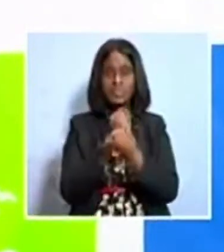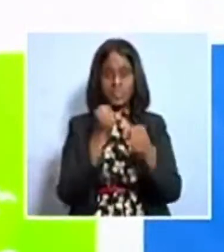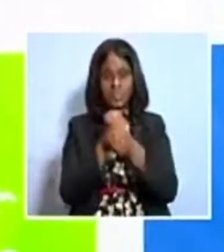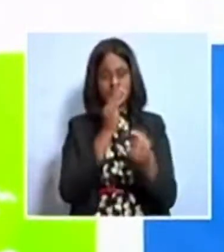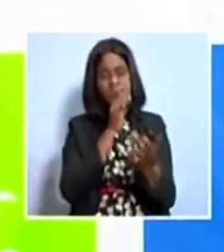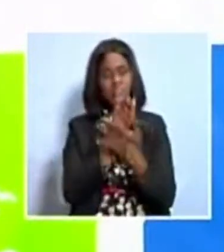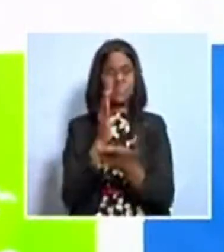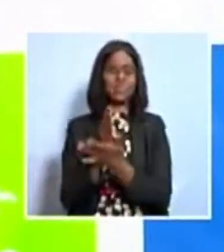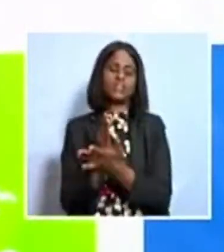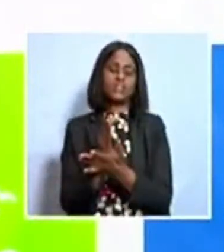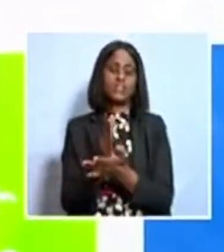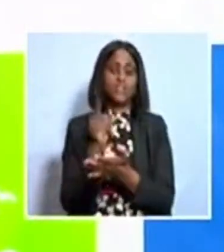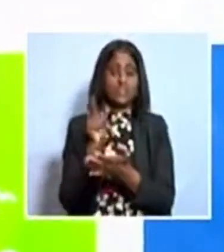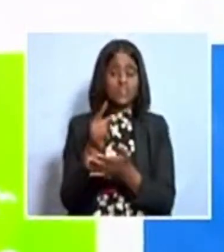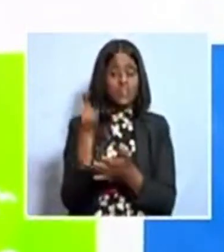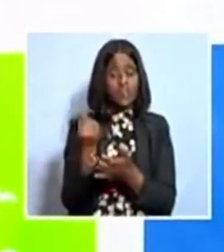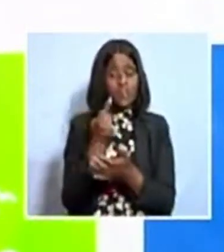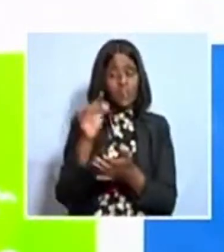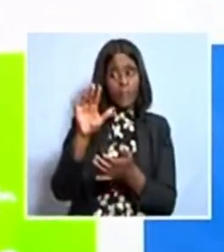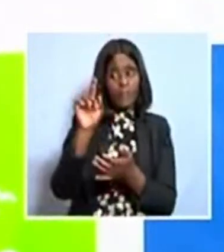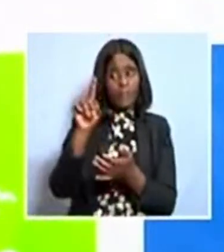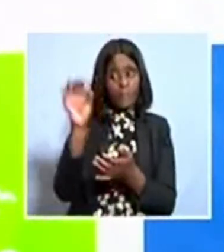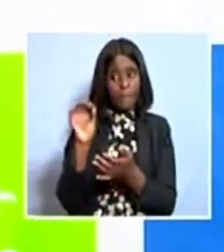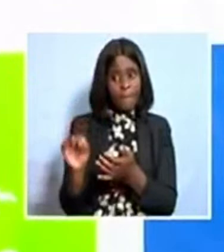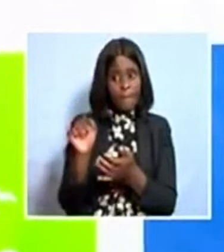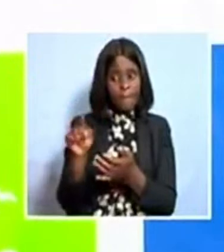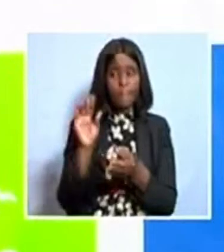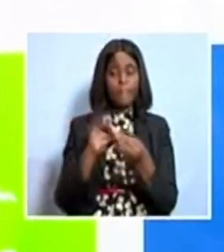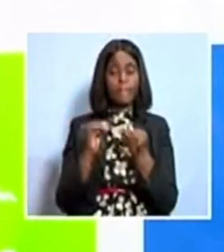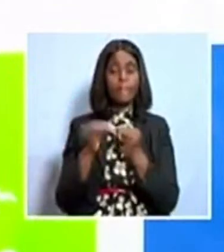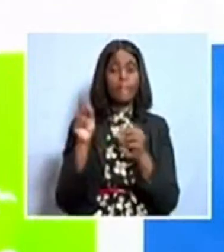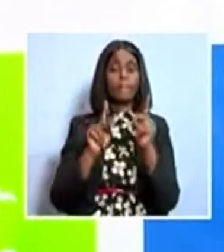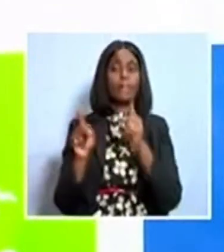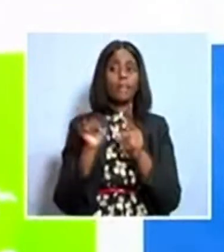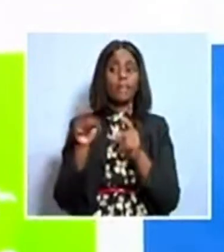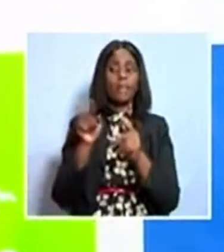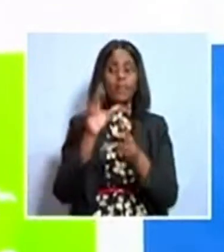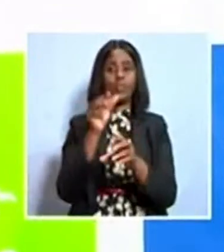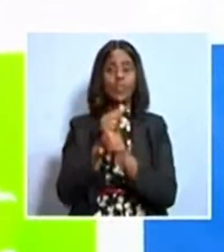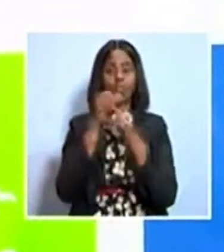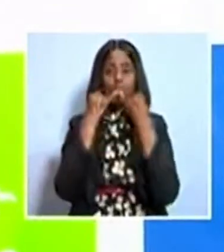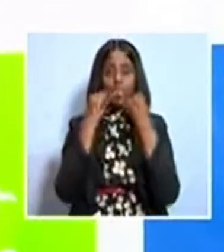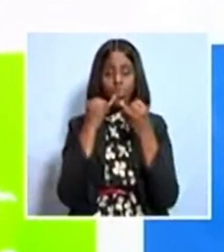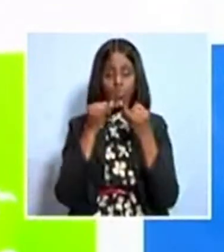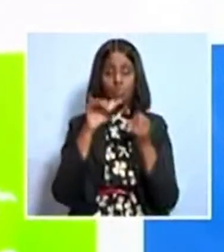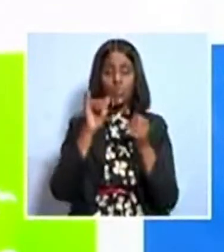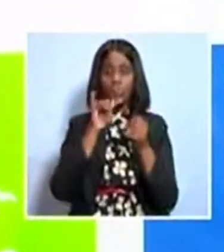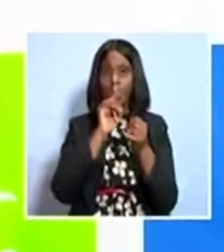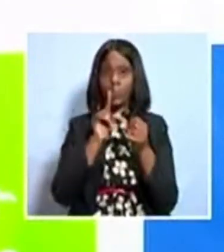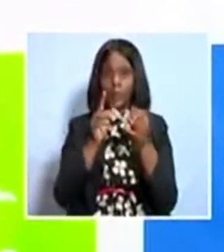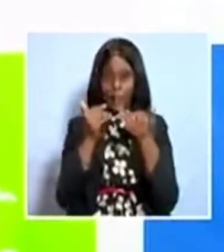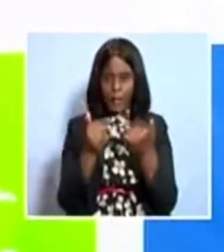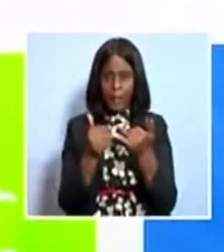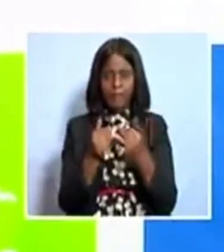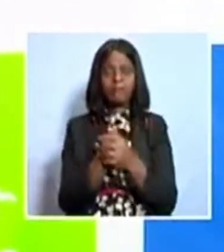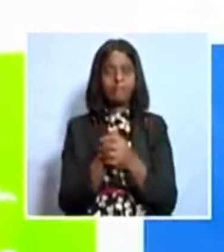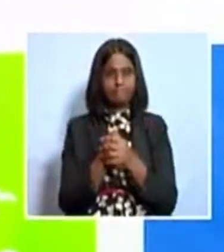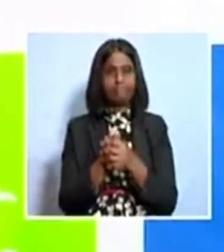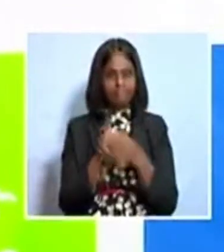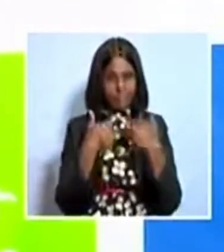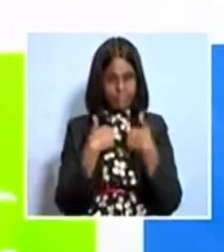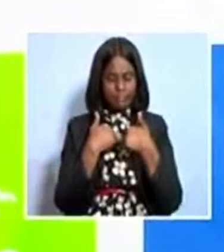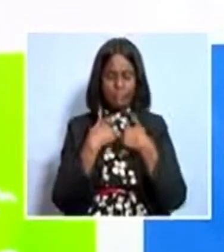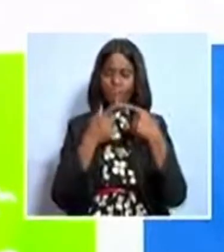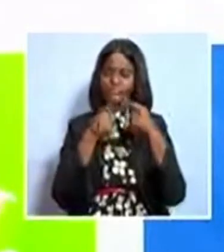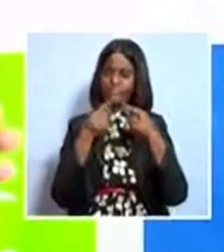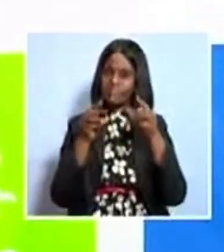on, only about 51% of the population is getting that information. And yes, I acknowledge, I think, other channels of spreading